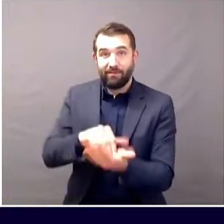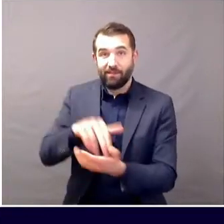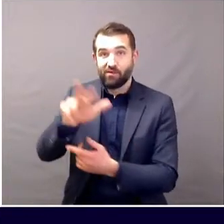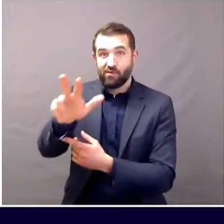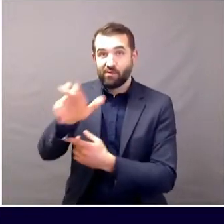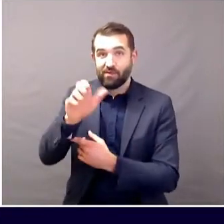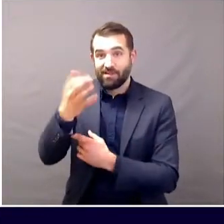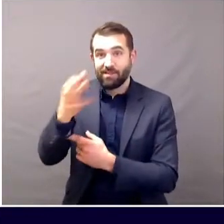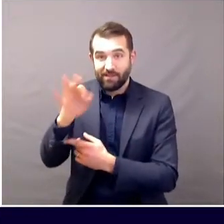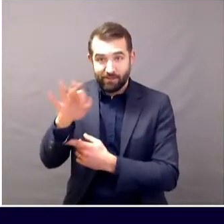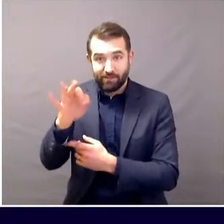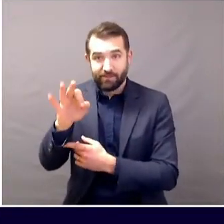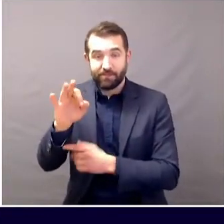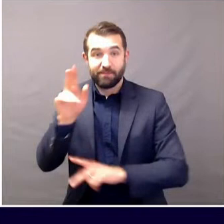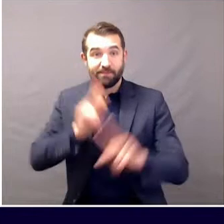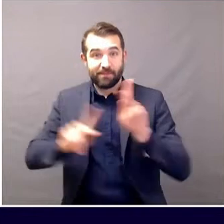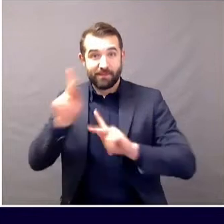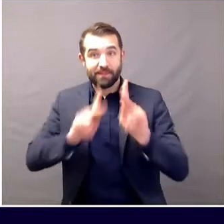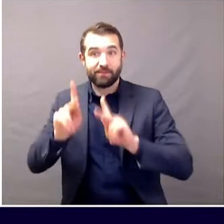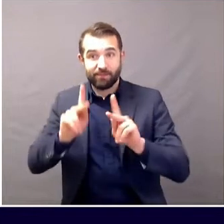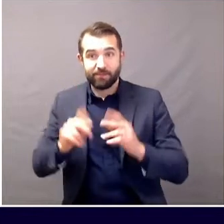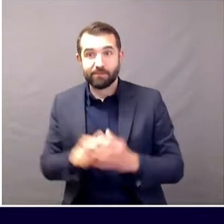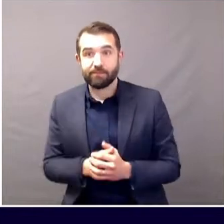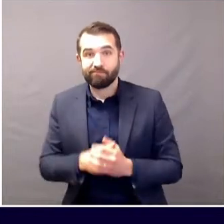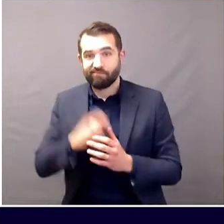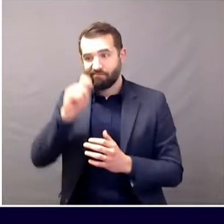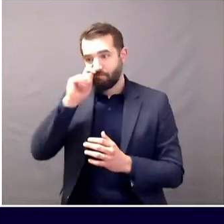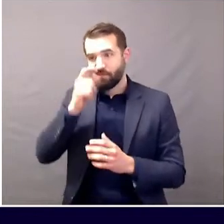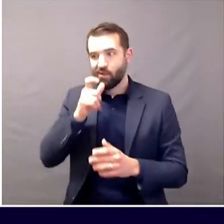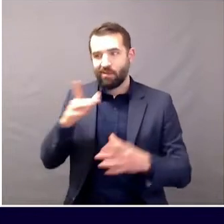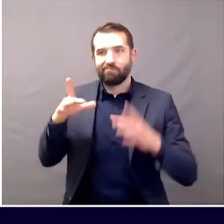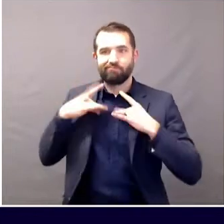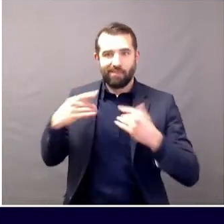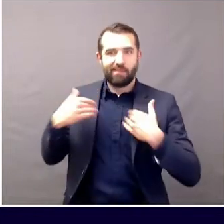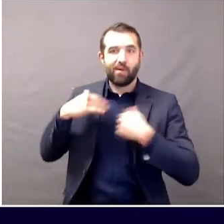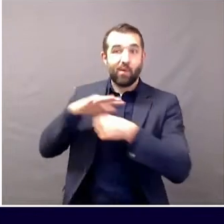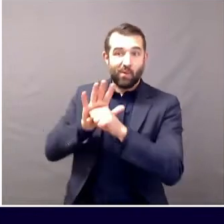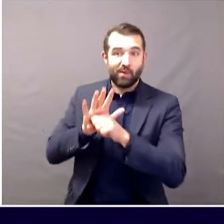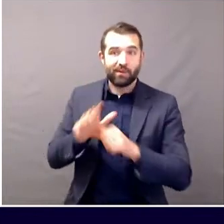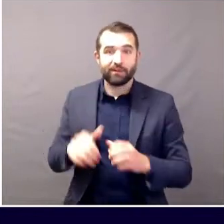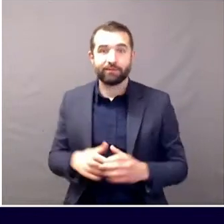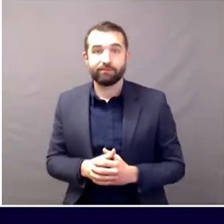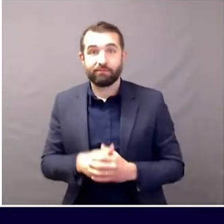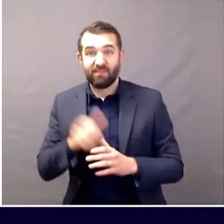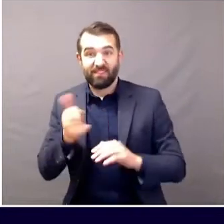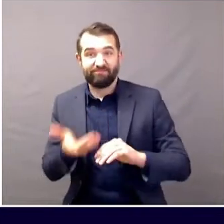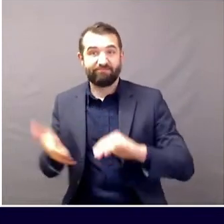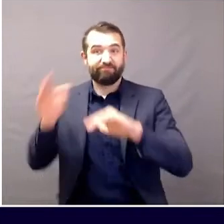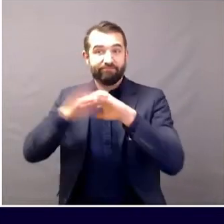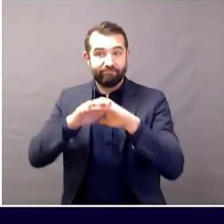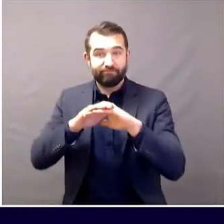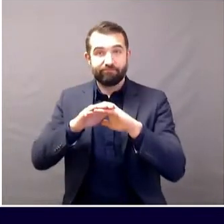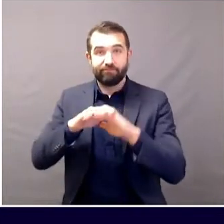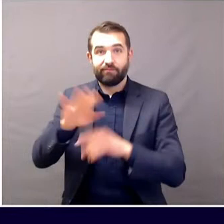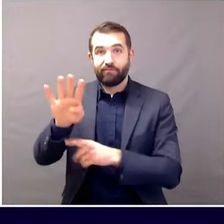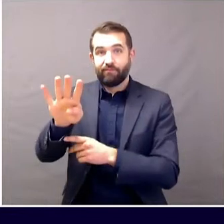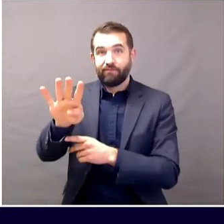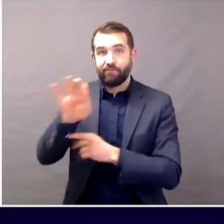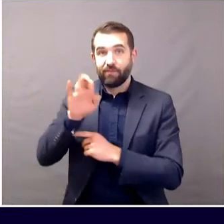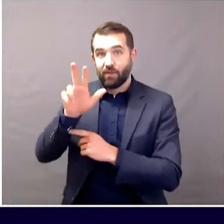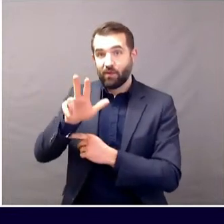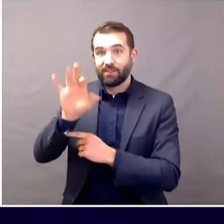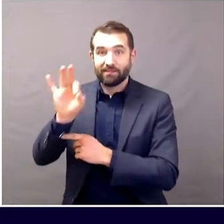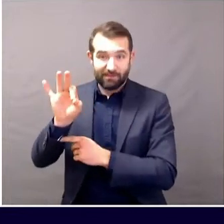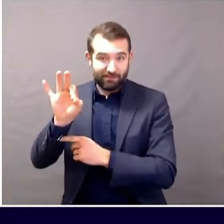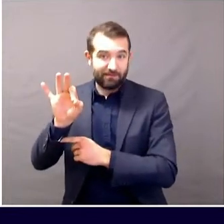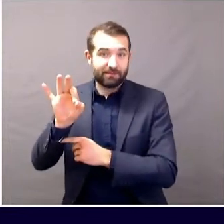22,319 individuals who have tested positive for COVID-19, representing an increase of 439